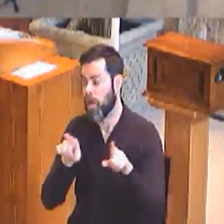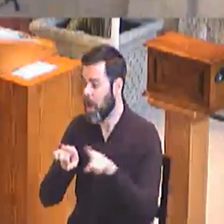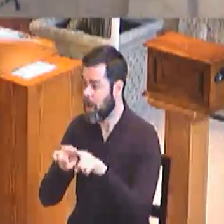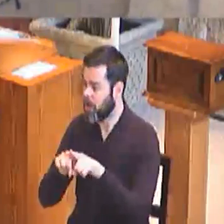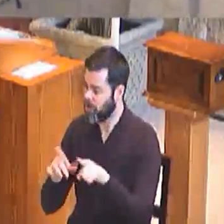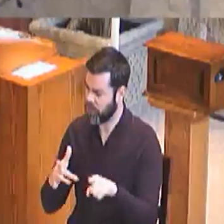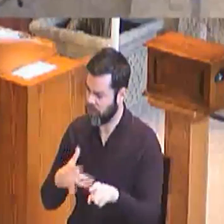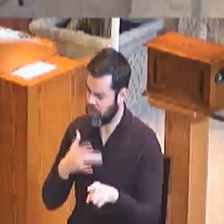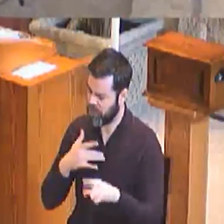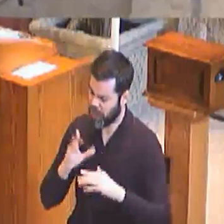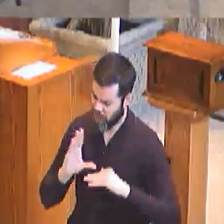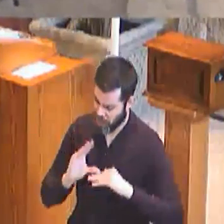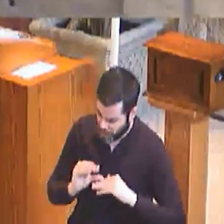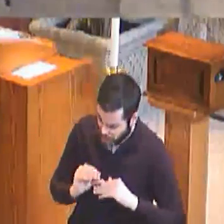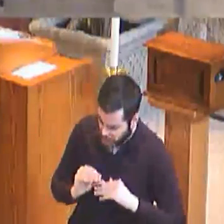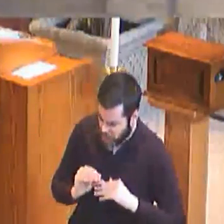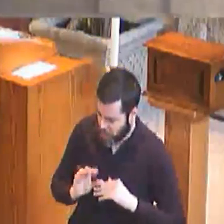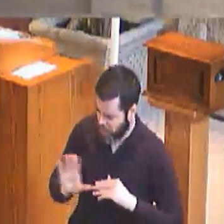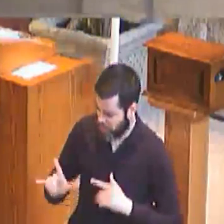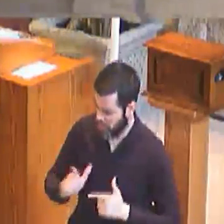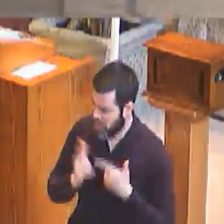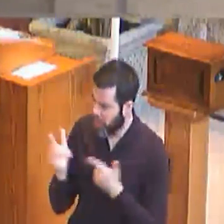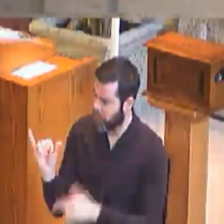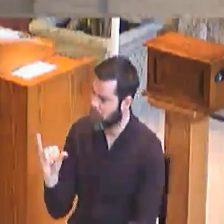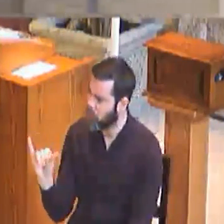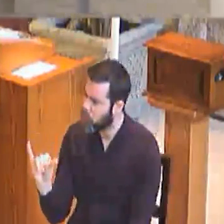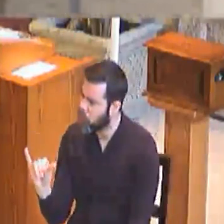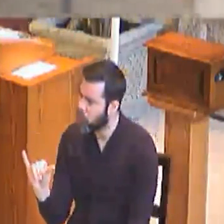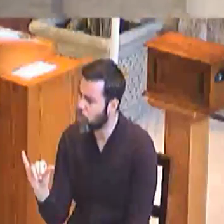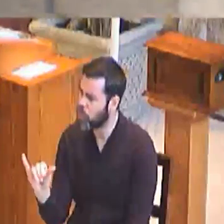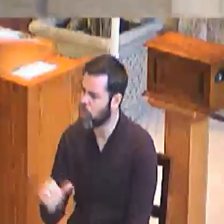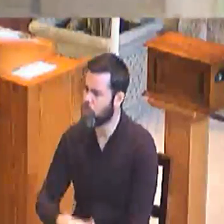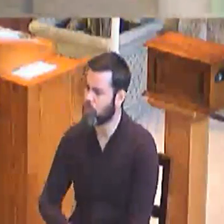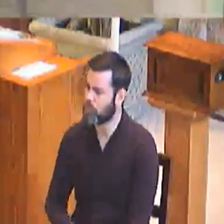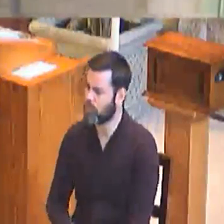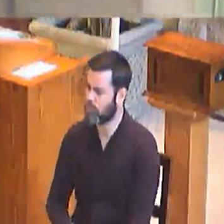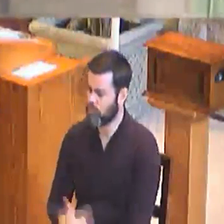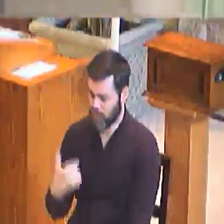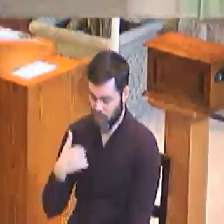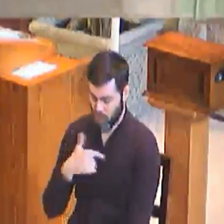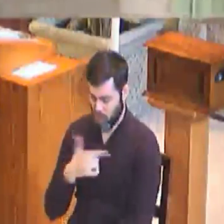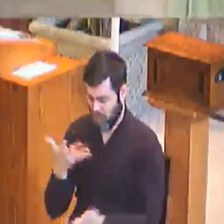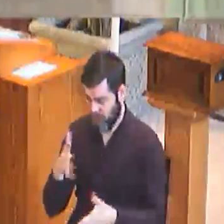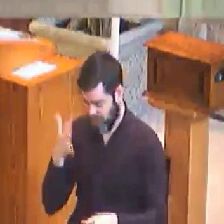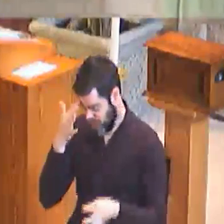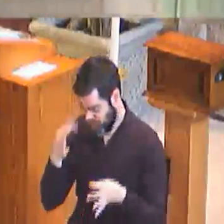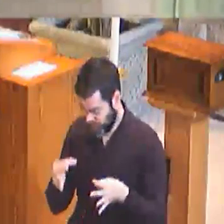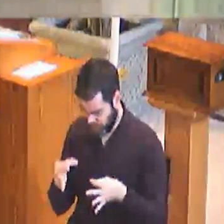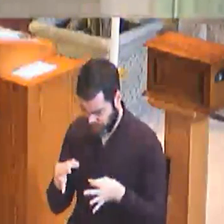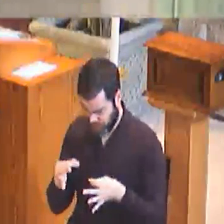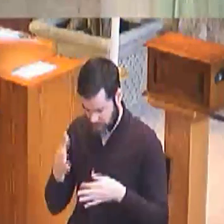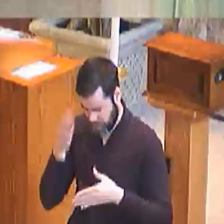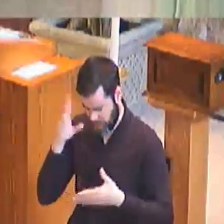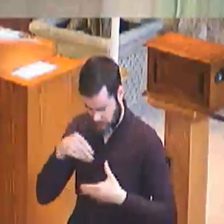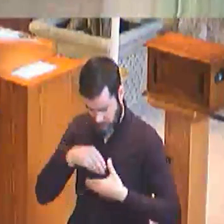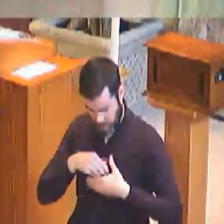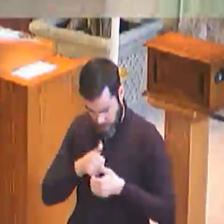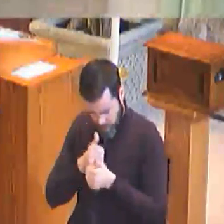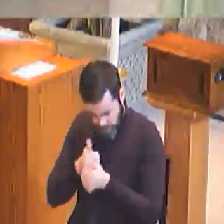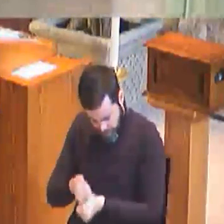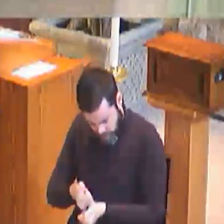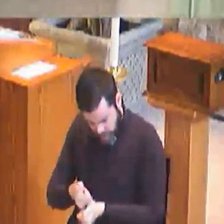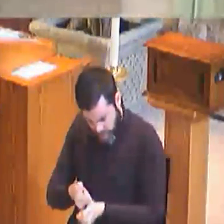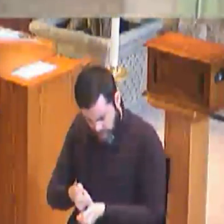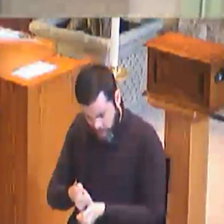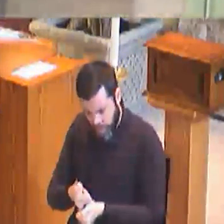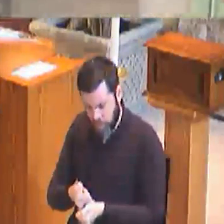as well. And when we make that decision to follow our own indwelling Christ, to follow that purpose that we have, that intention